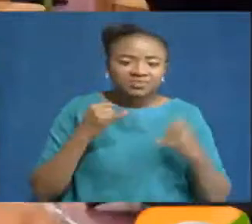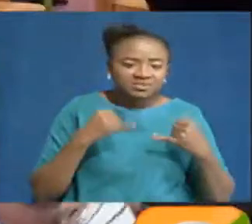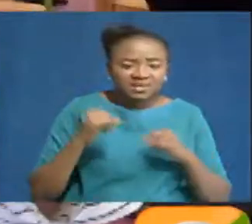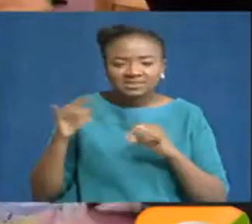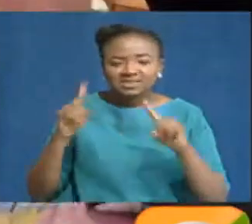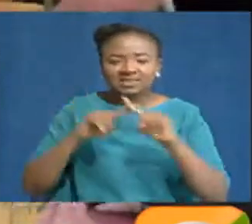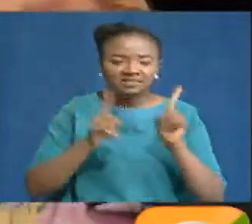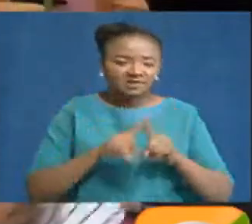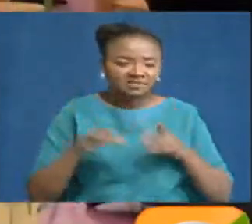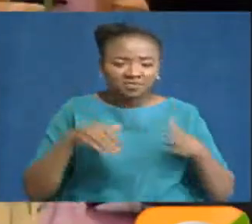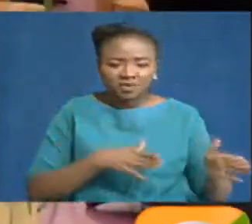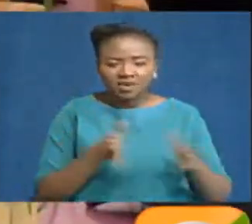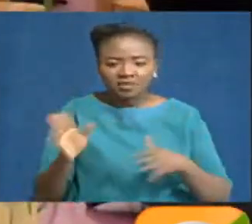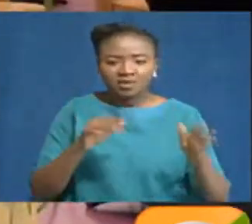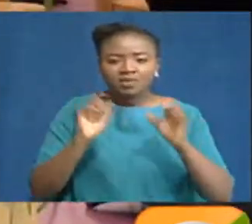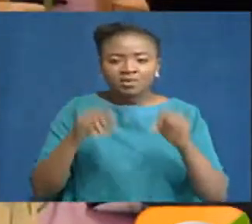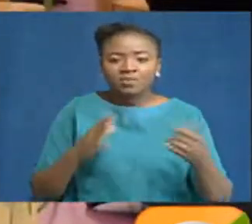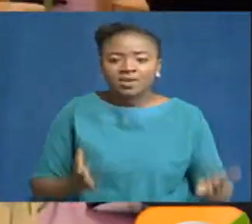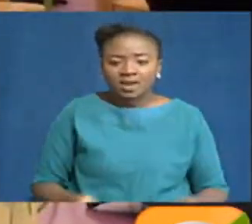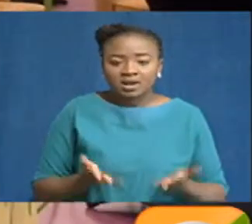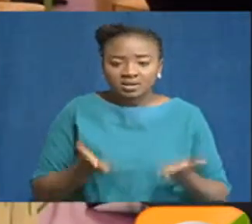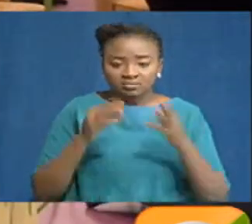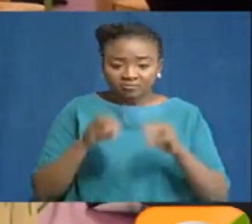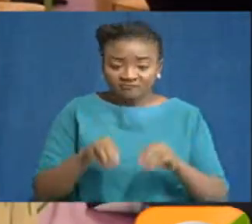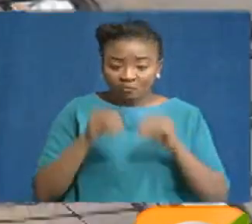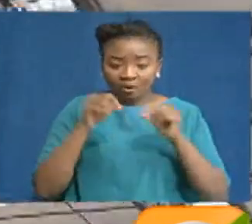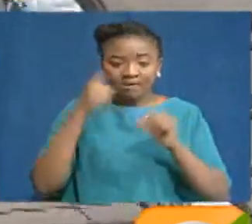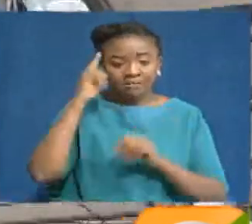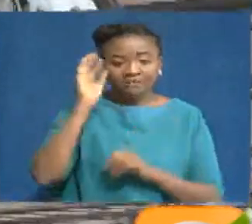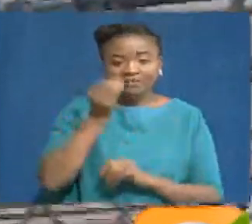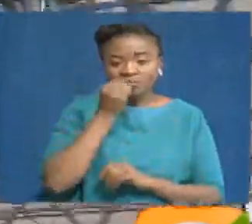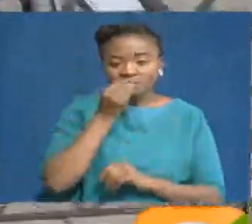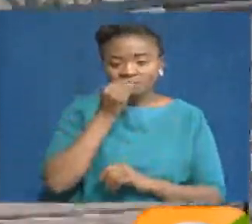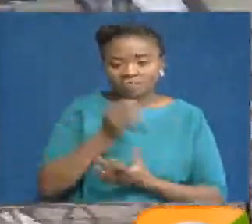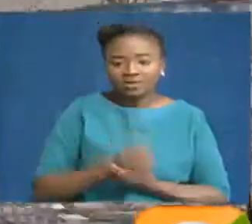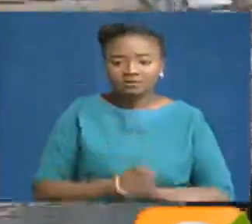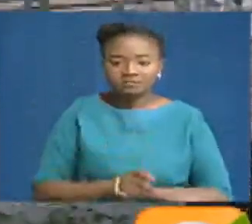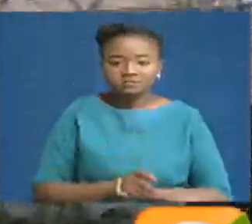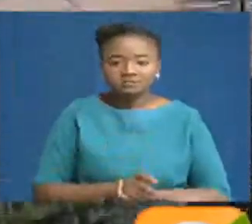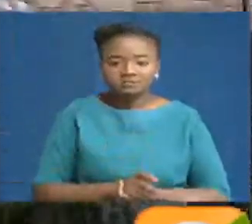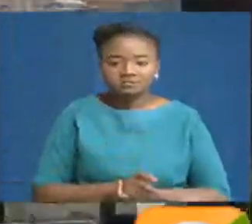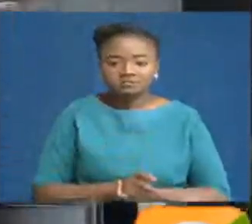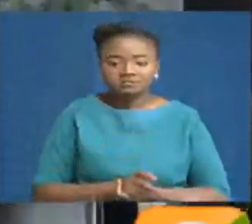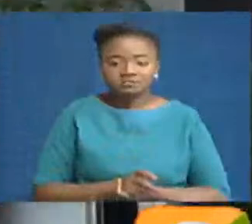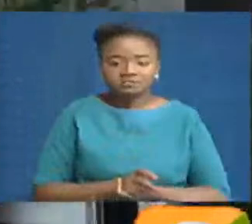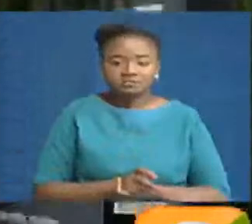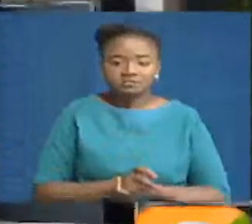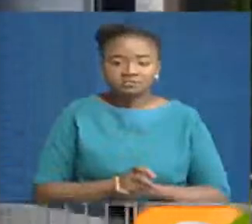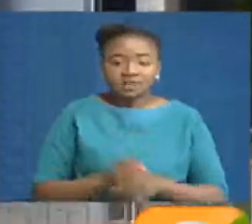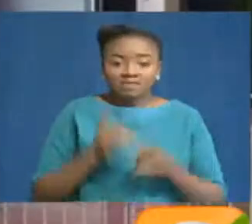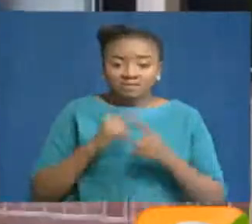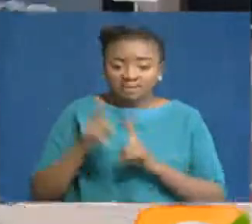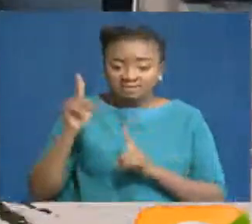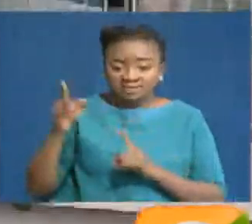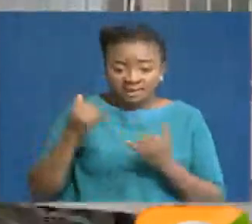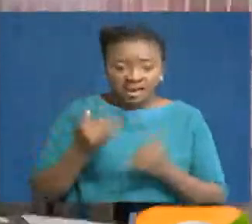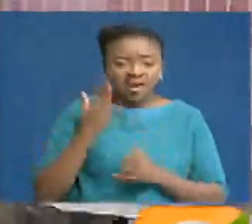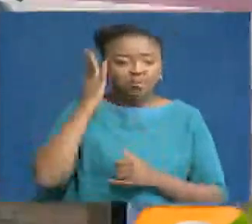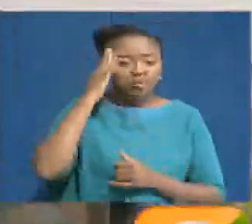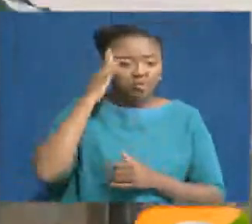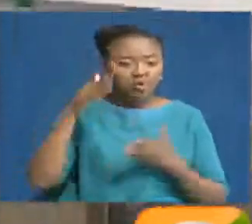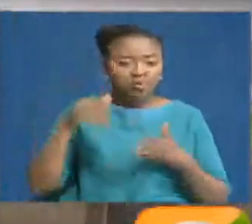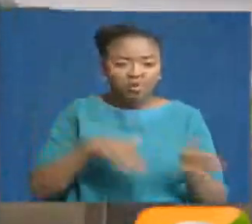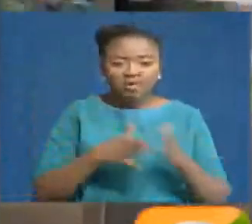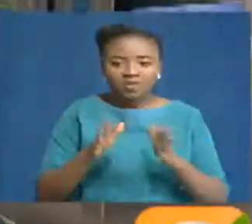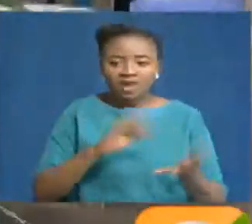to improve the quality of the food. The Netherlands has mastered the art of greenhouse